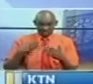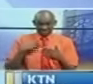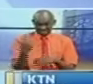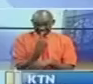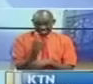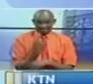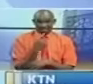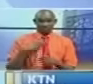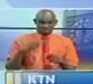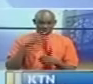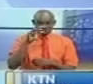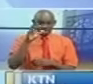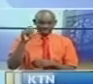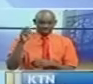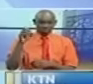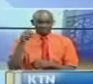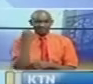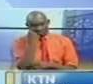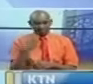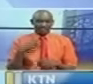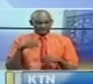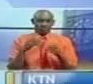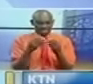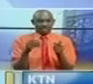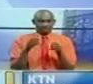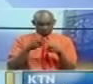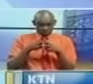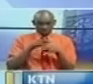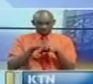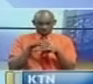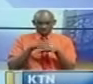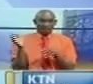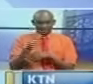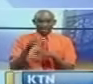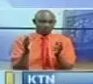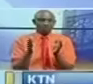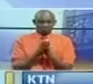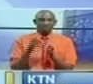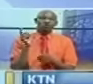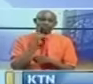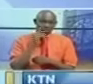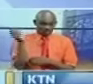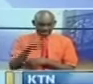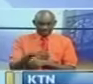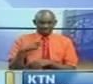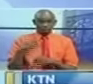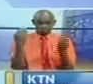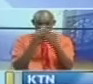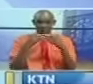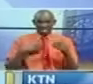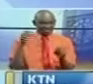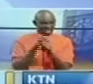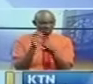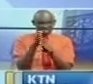myself tonight. Wilson Buru recuperating, but he will definitely be better and back with us tomorrow. On our bulletin tonight, we have a lot for